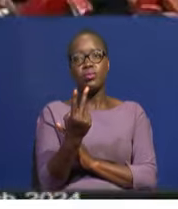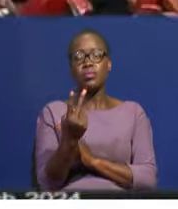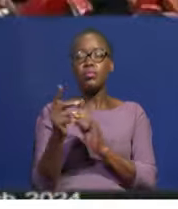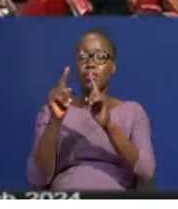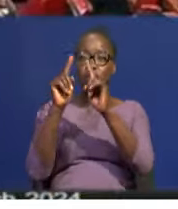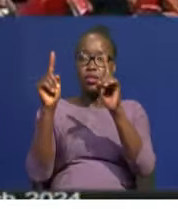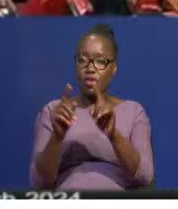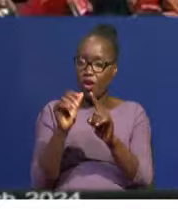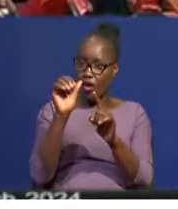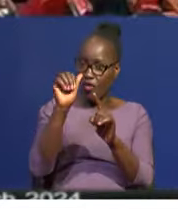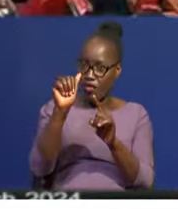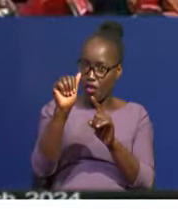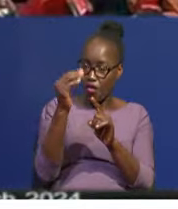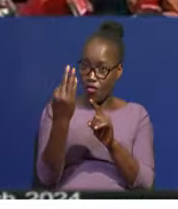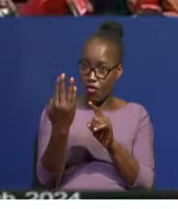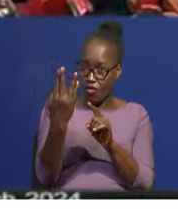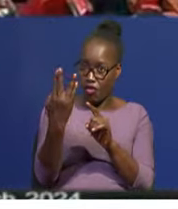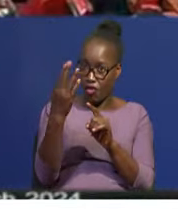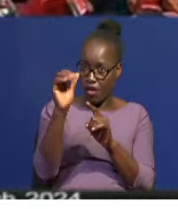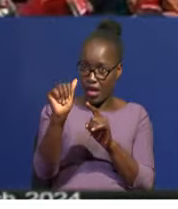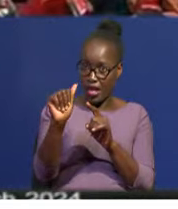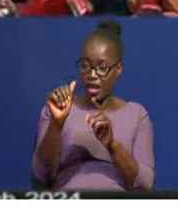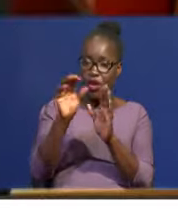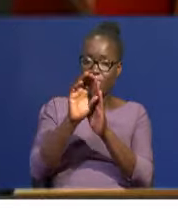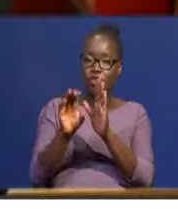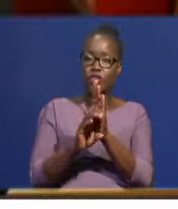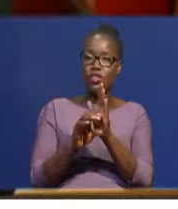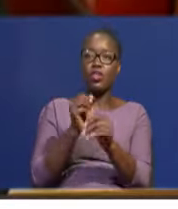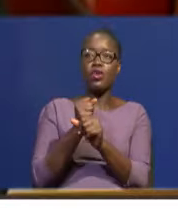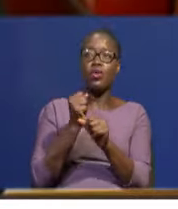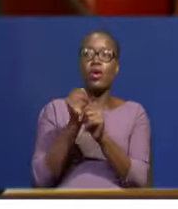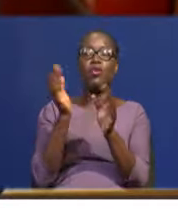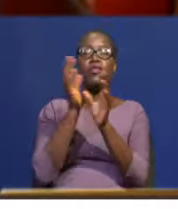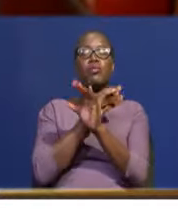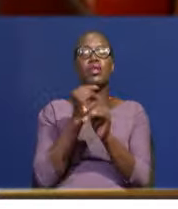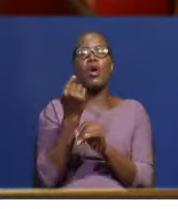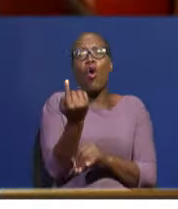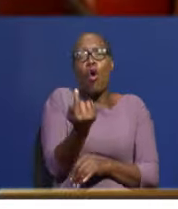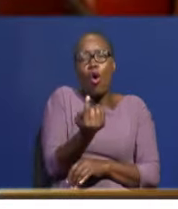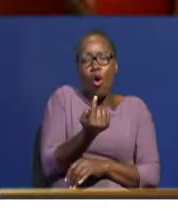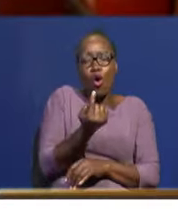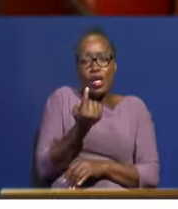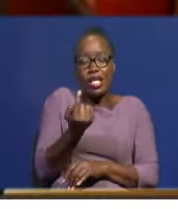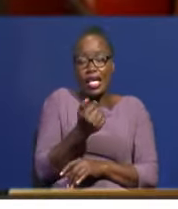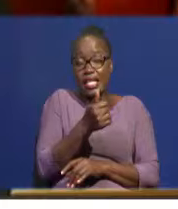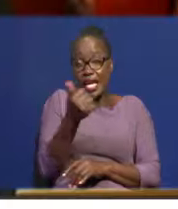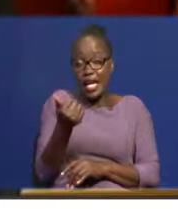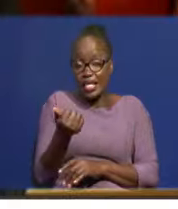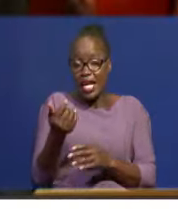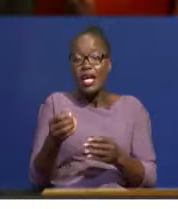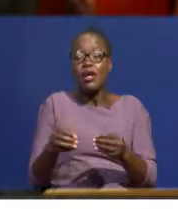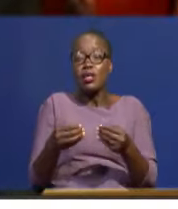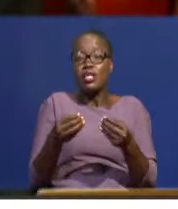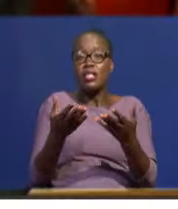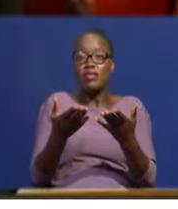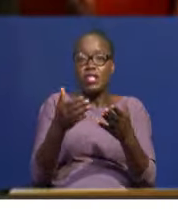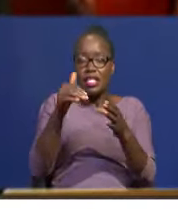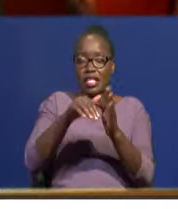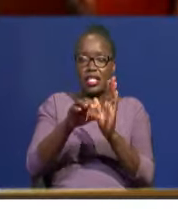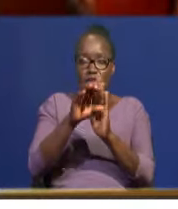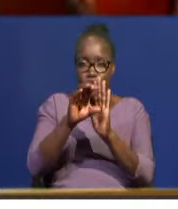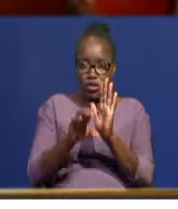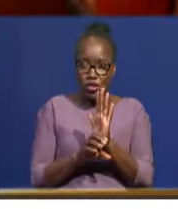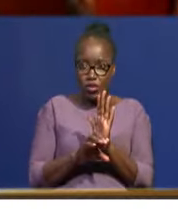132(4)(a) of the Constitution on the function of the president, except as otherwise provided for in this